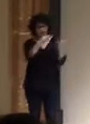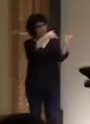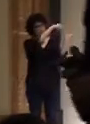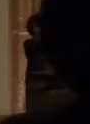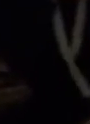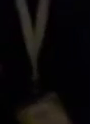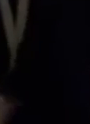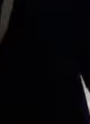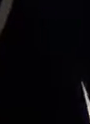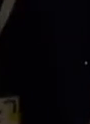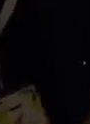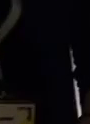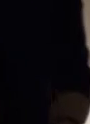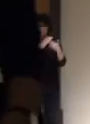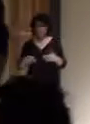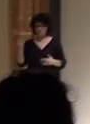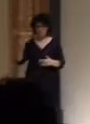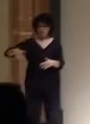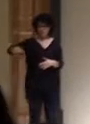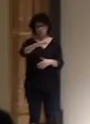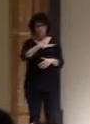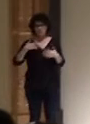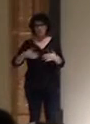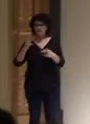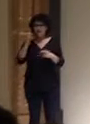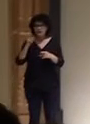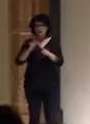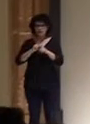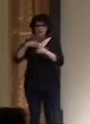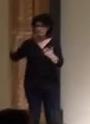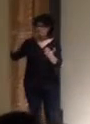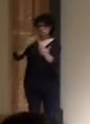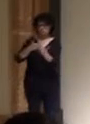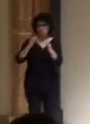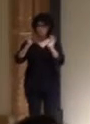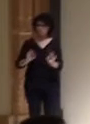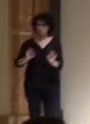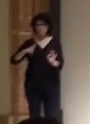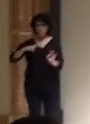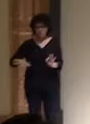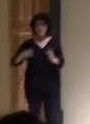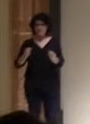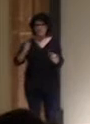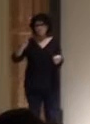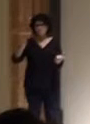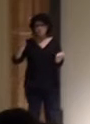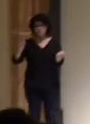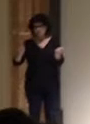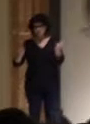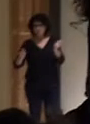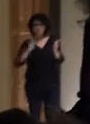of a city in continuous transformation when it comes to culture, tourism,